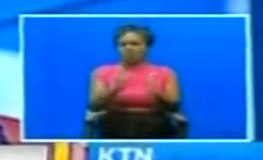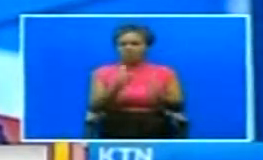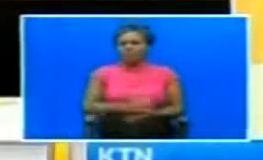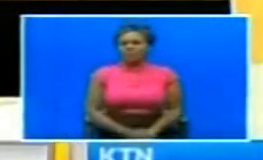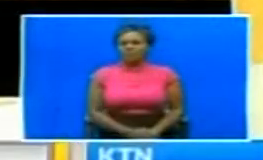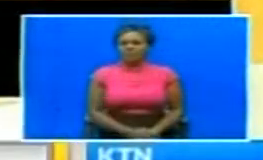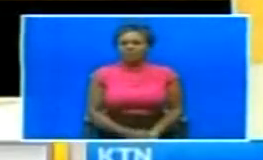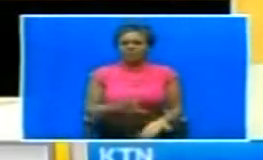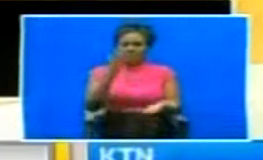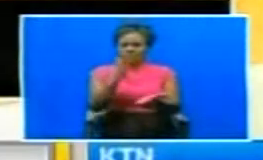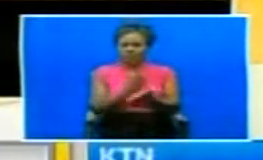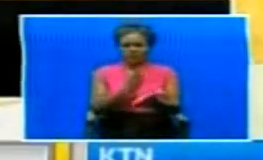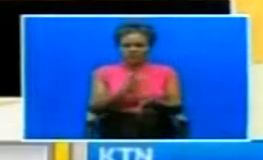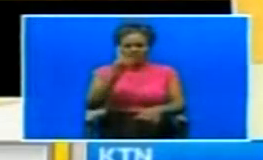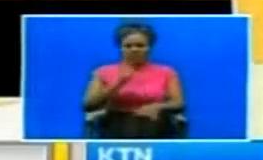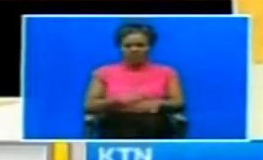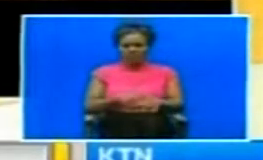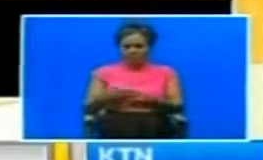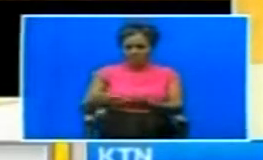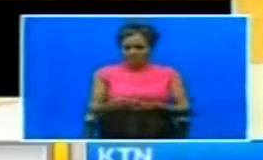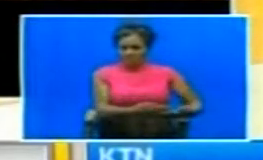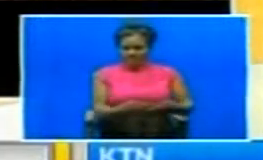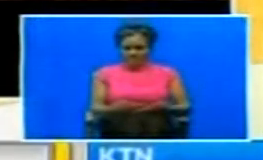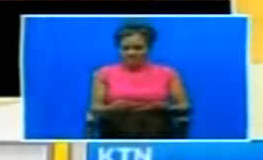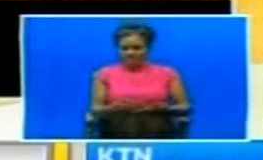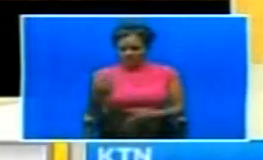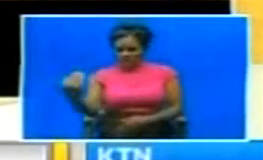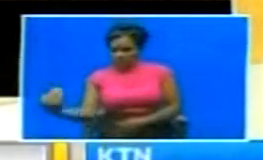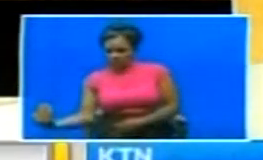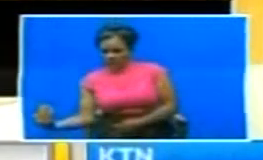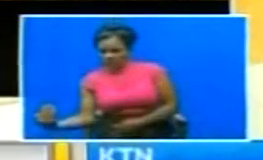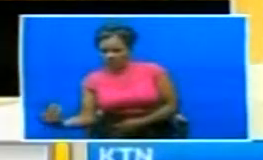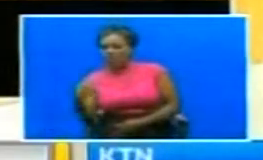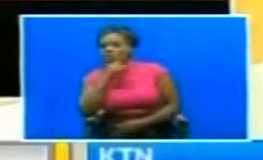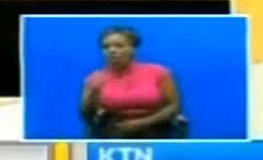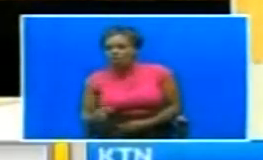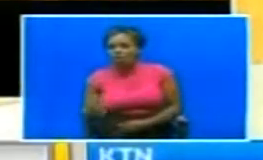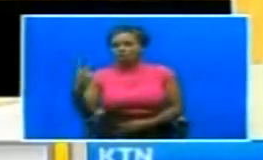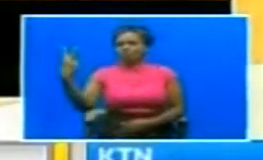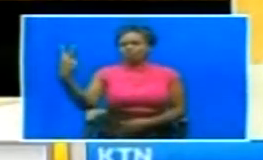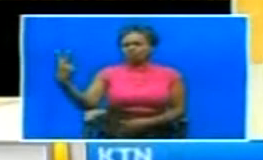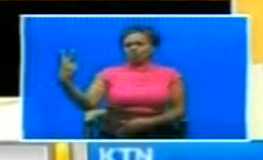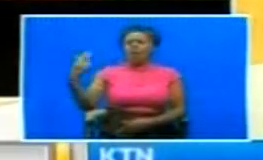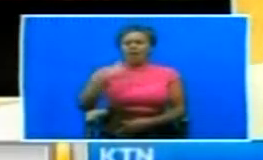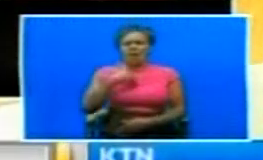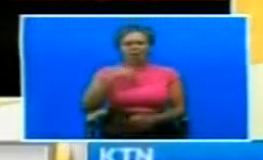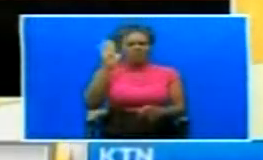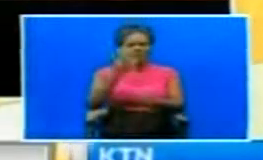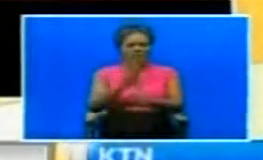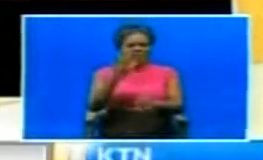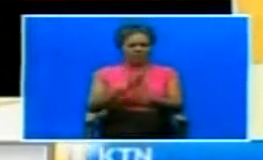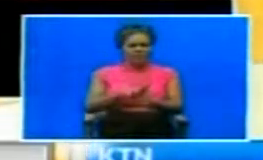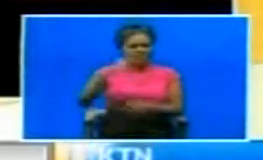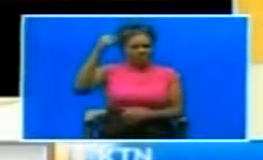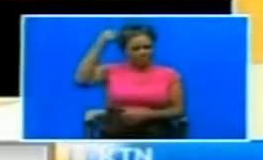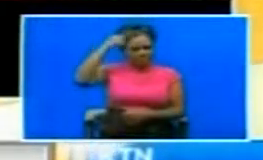Now, of course, when you have a baby or a child, up to the age of 2 years, there's a lot of central nervous